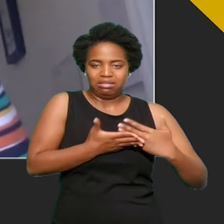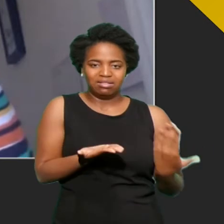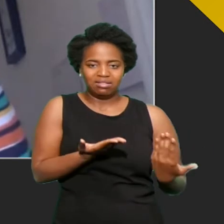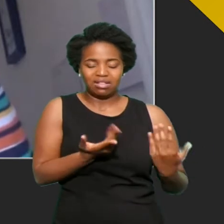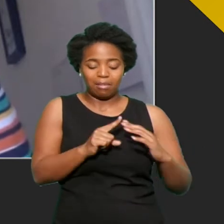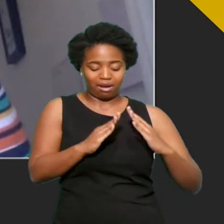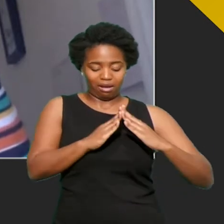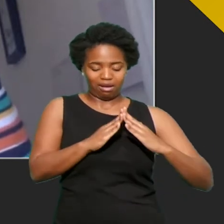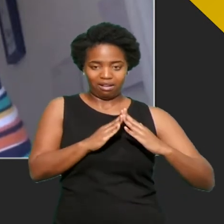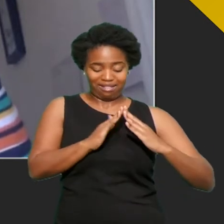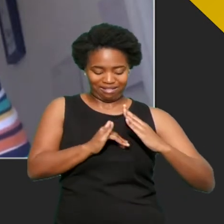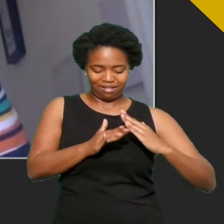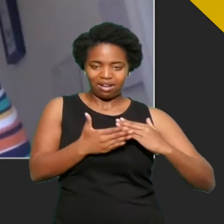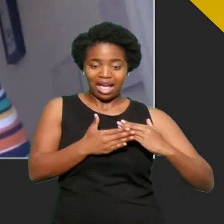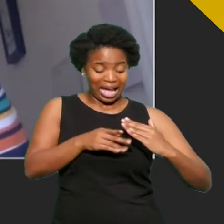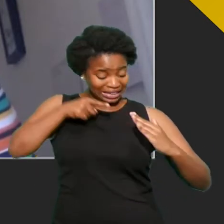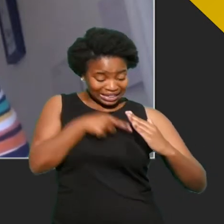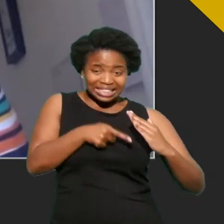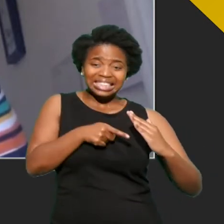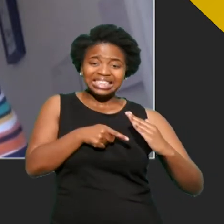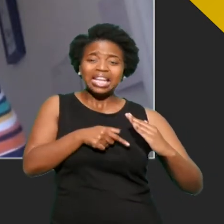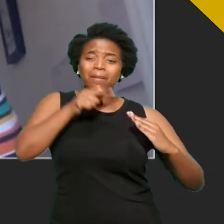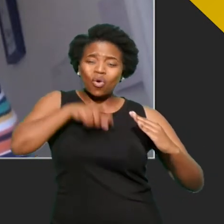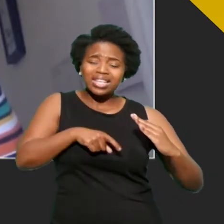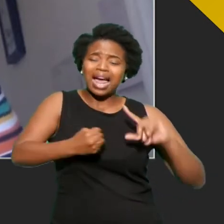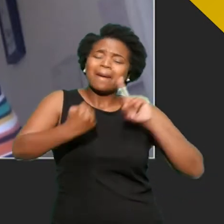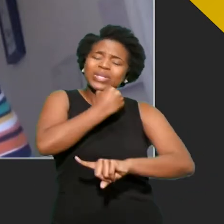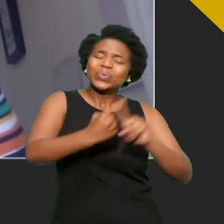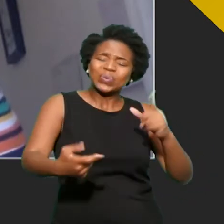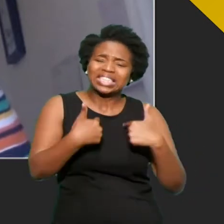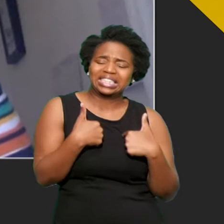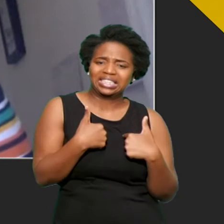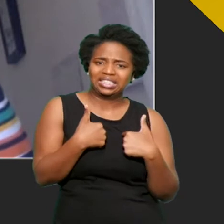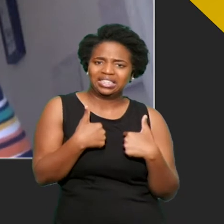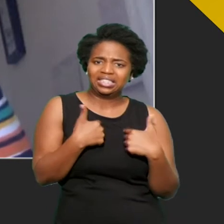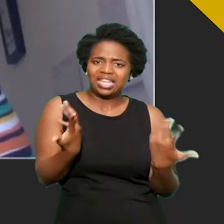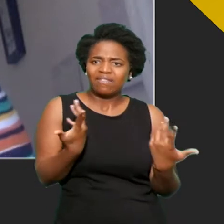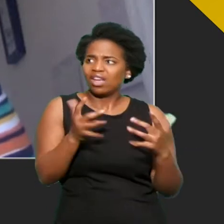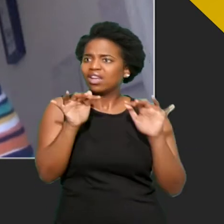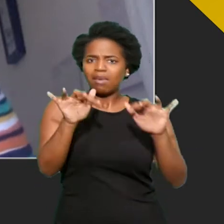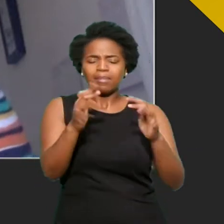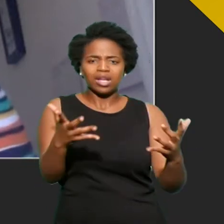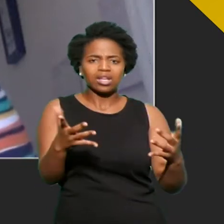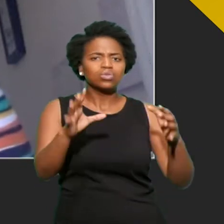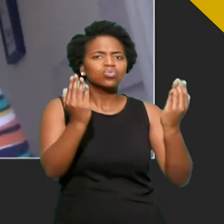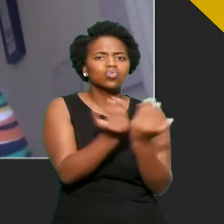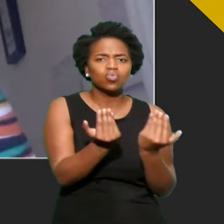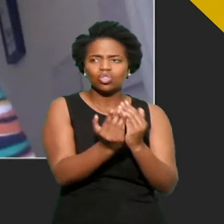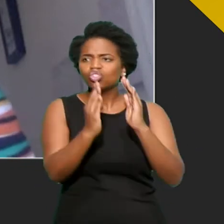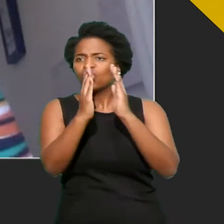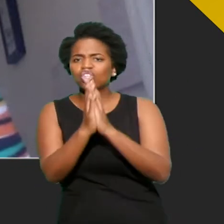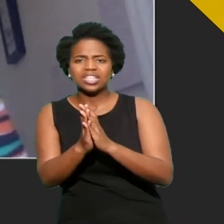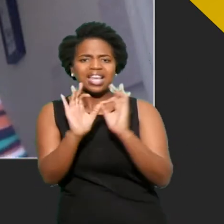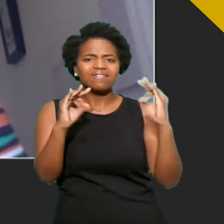locked in our homes with people who normally perpetrate violence against women in public settings, in schools, in churches,